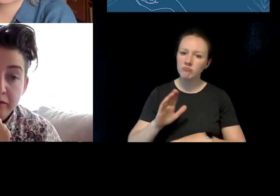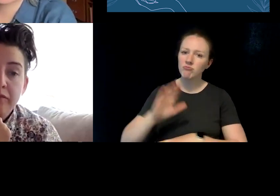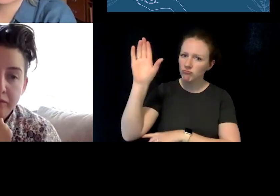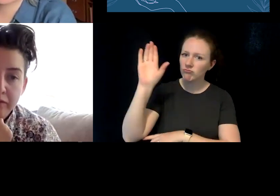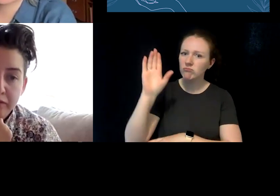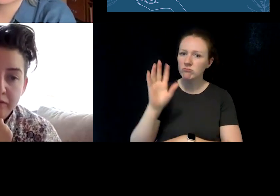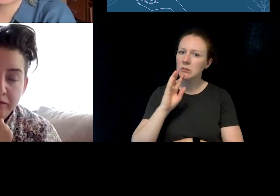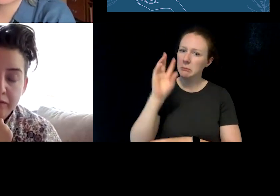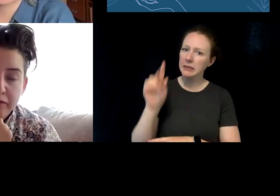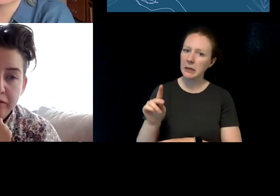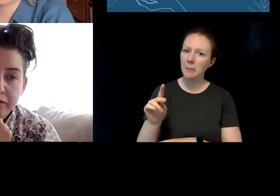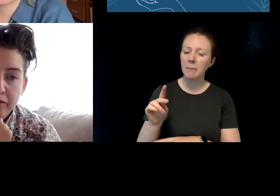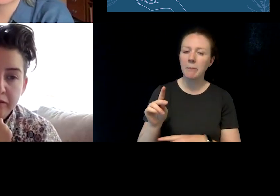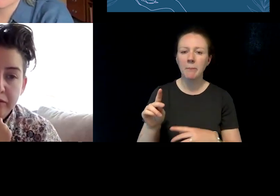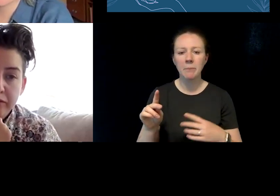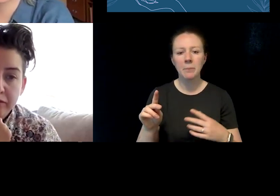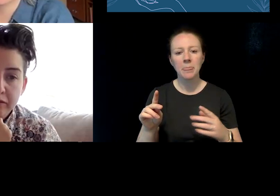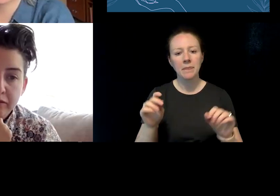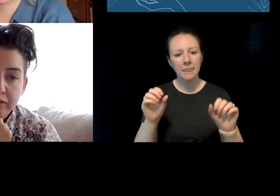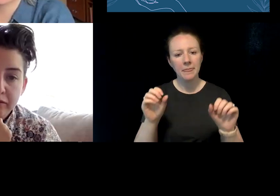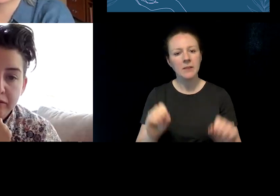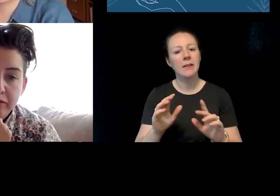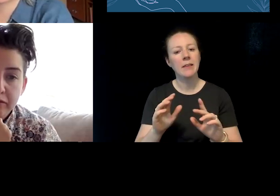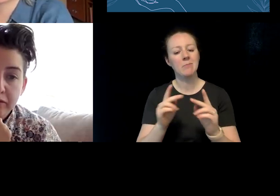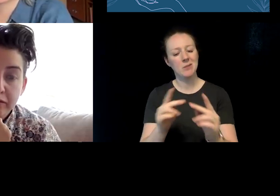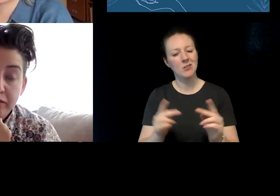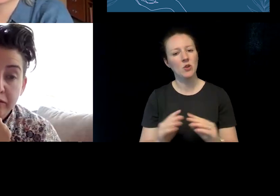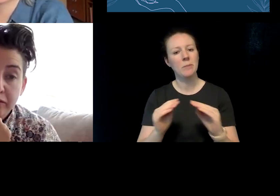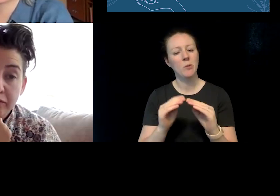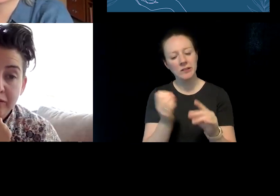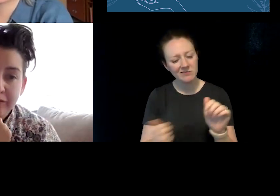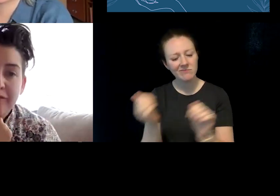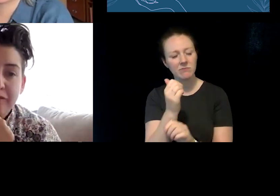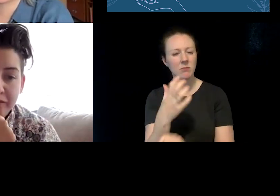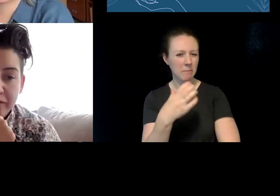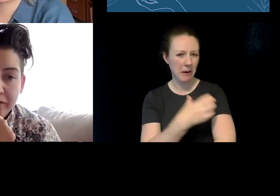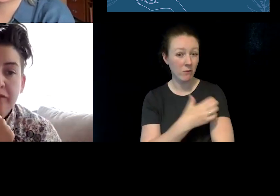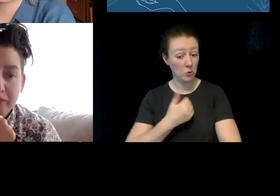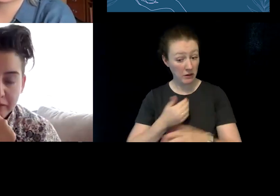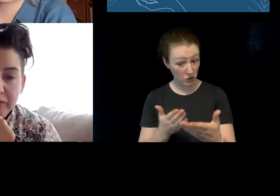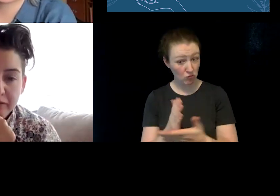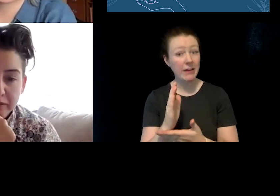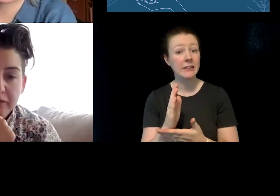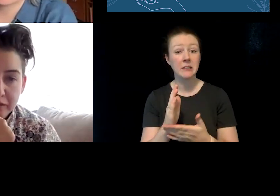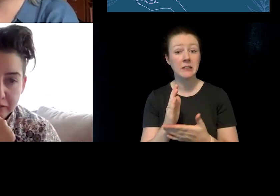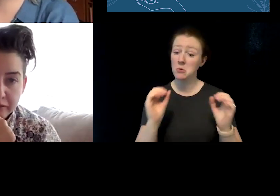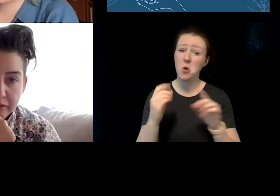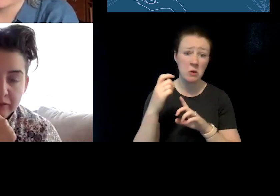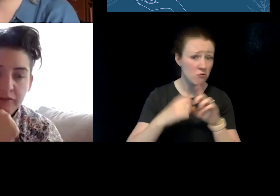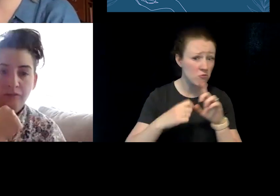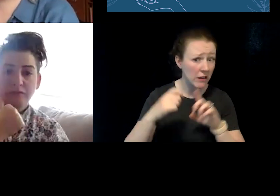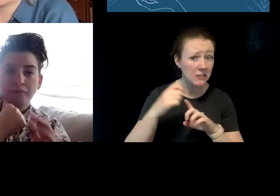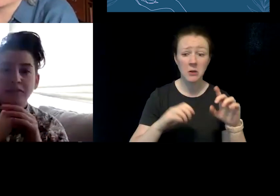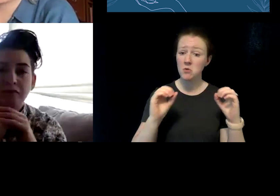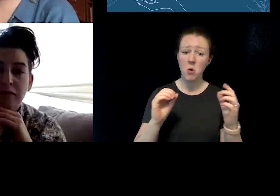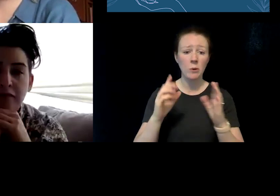more powerful position. And you have the right to that. You have the right to that as a performer